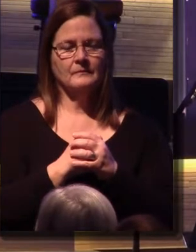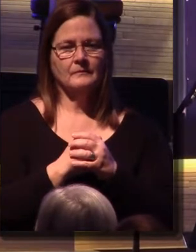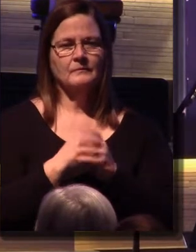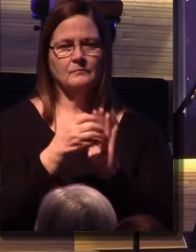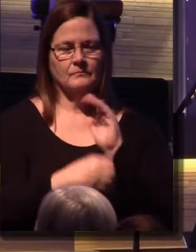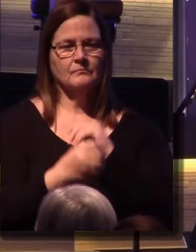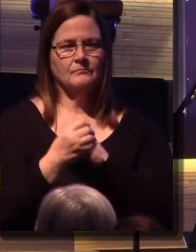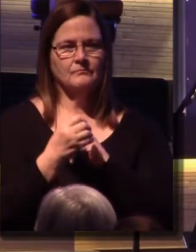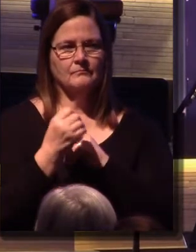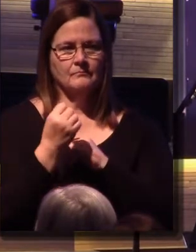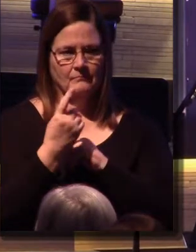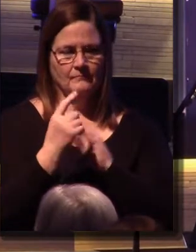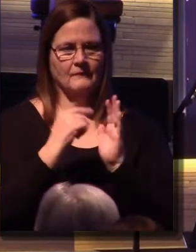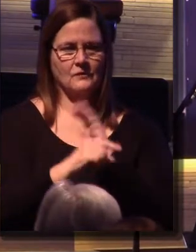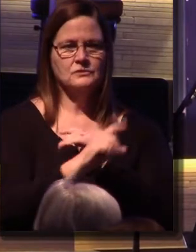at 11,